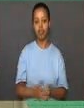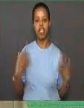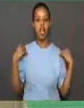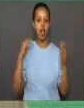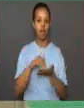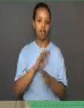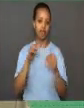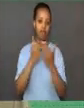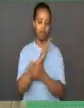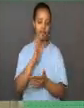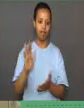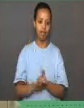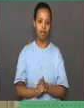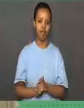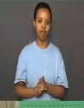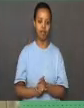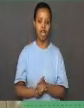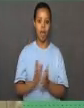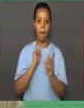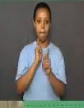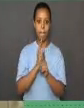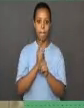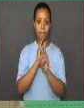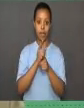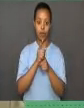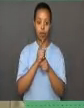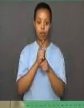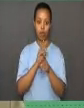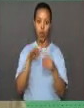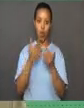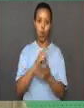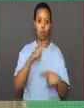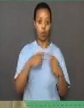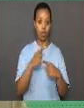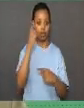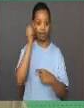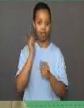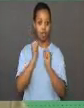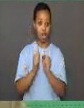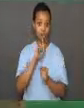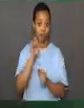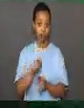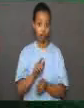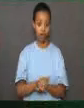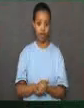Hello, everyone. Were you able to recall the process of transcription?